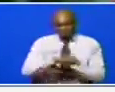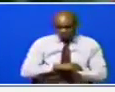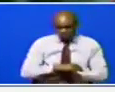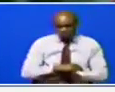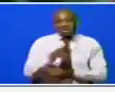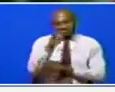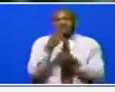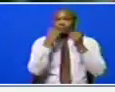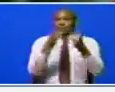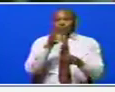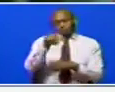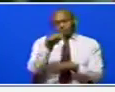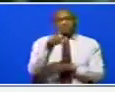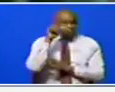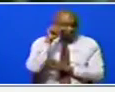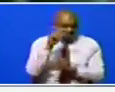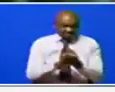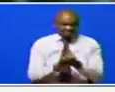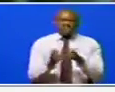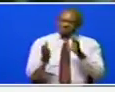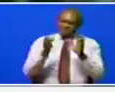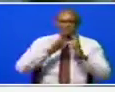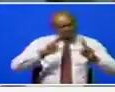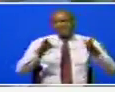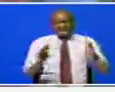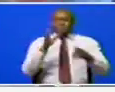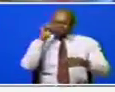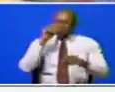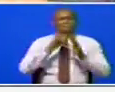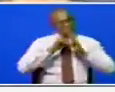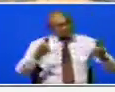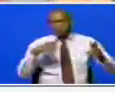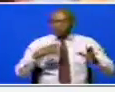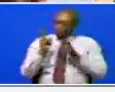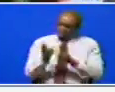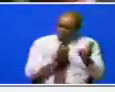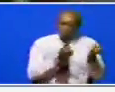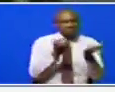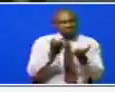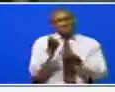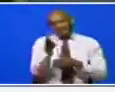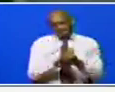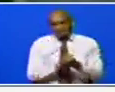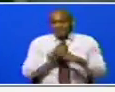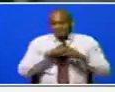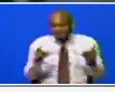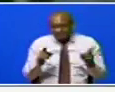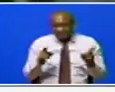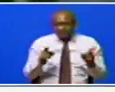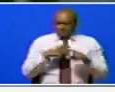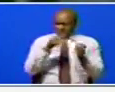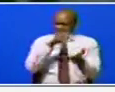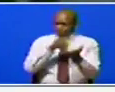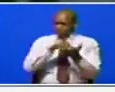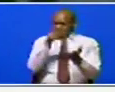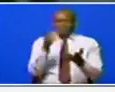are the updates from this part of the country, fairly peacefully in Mombasa, people going on their businesses. Of course, a bit of the situation